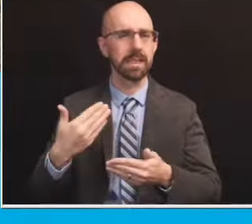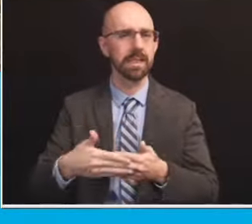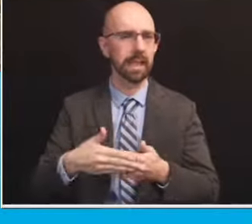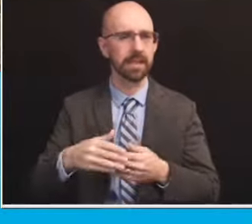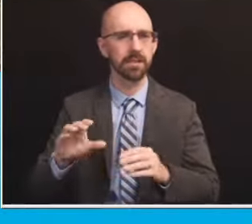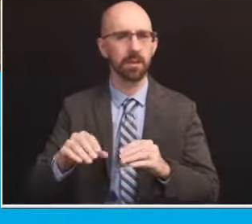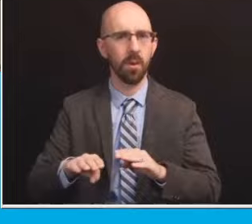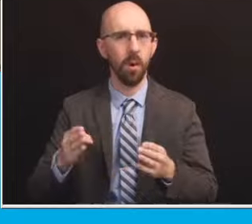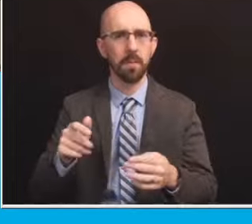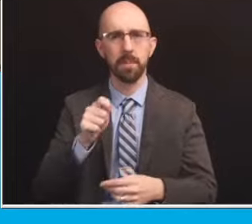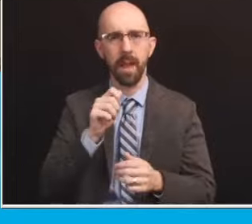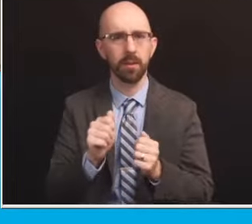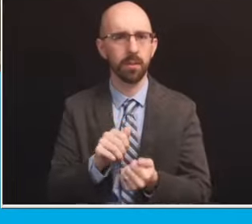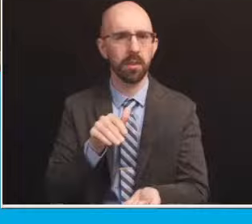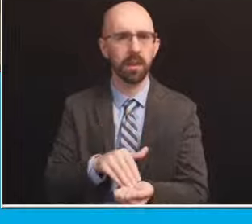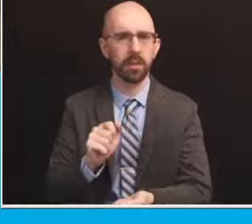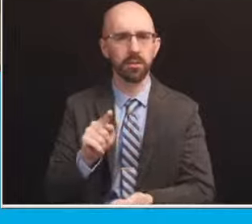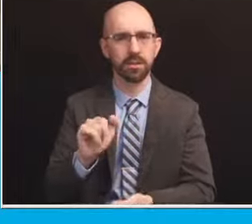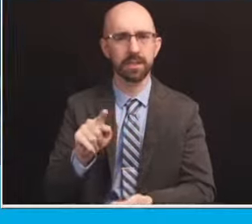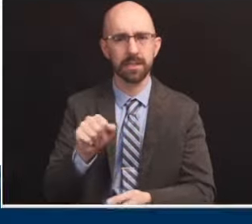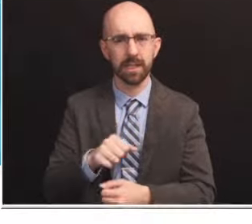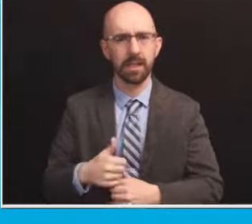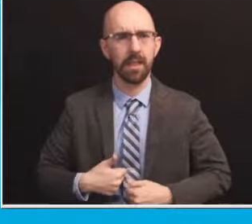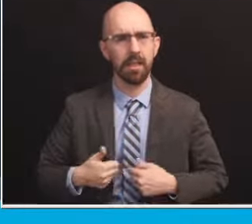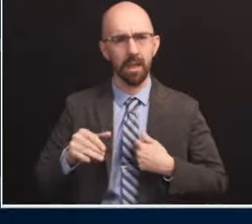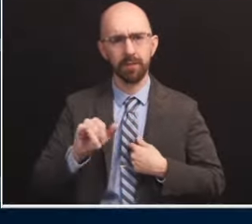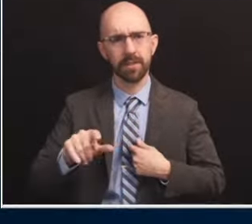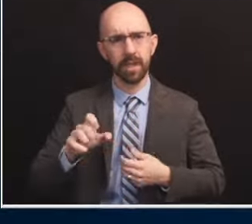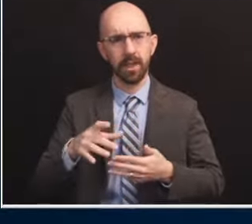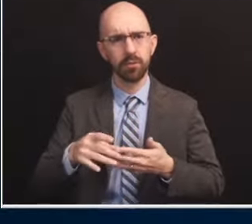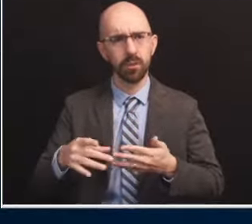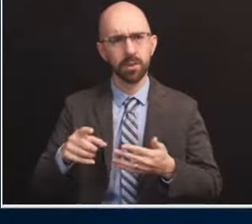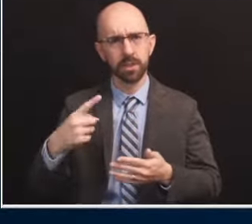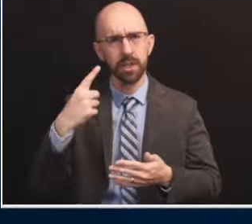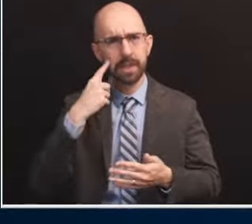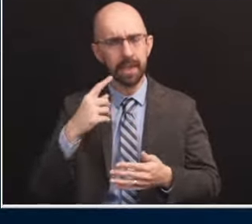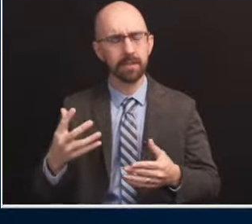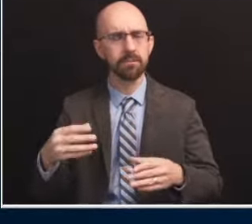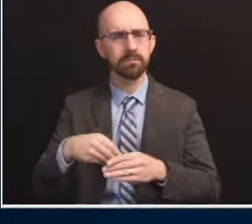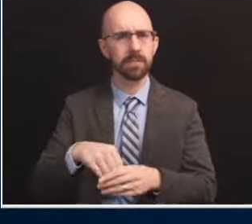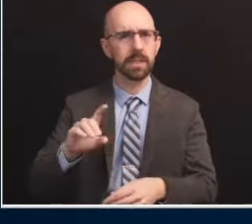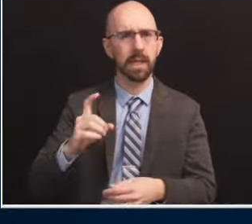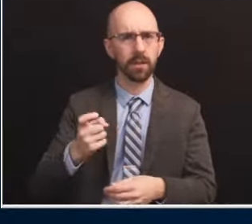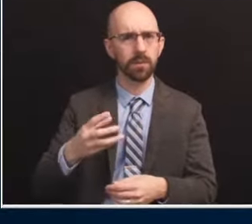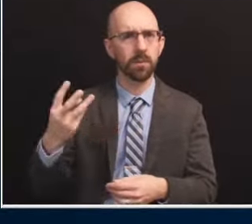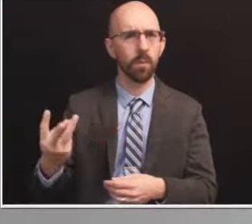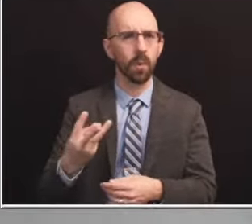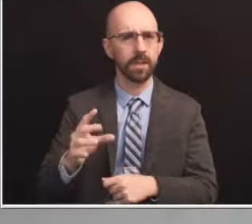lifestyle choices she thinks played a role in her diagnosis, Wednesday at 8.